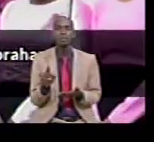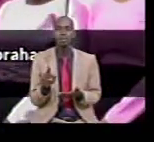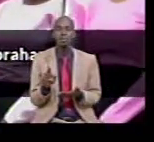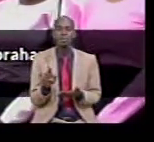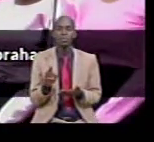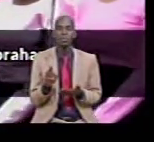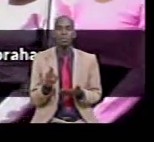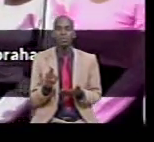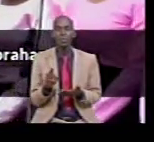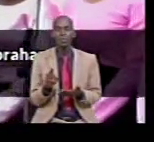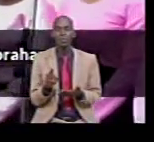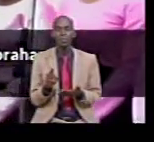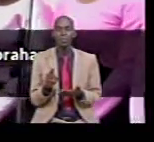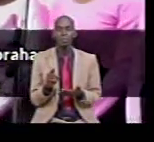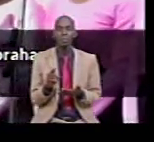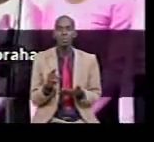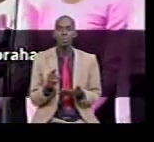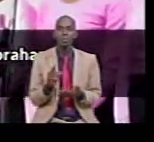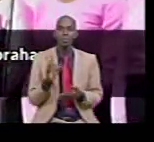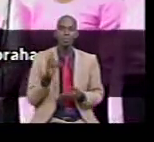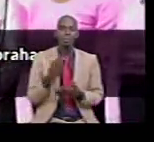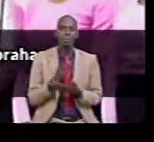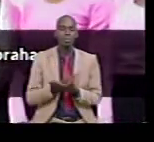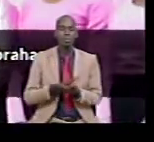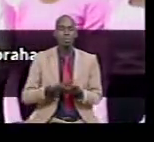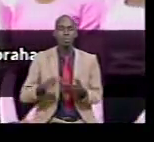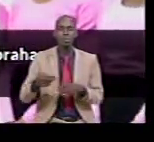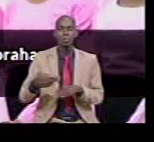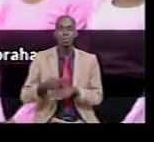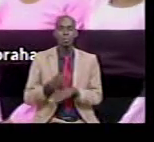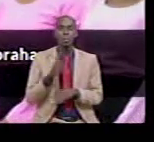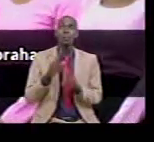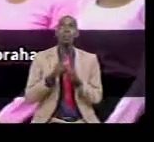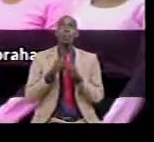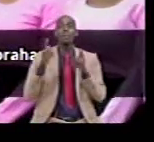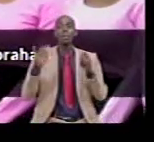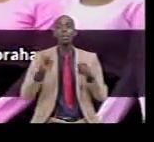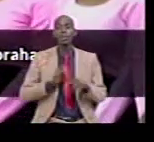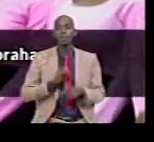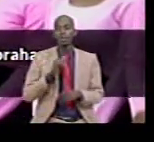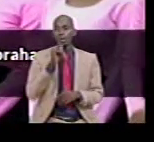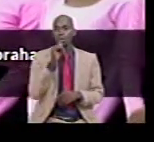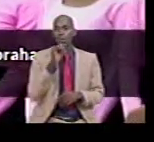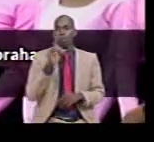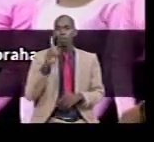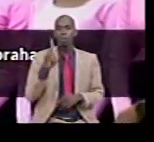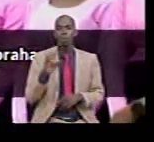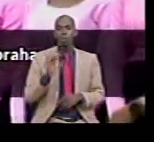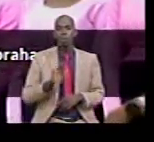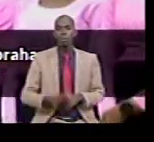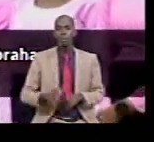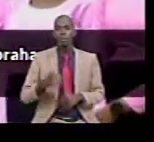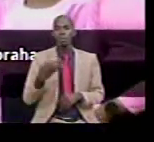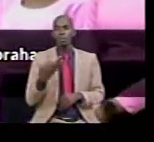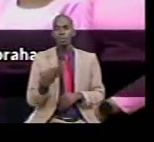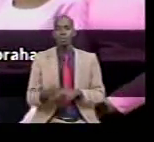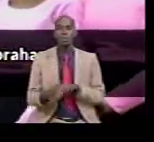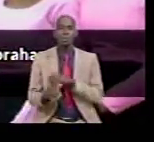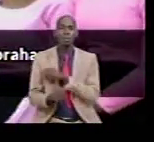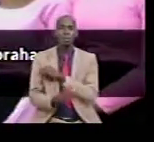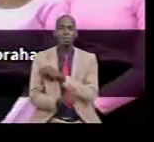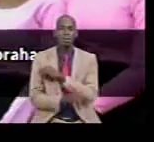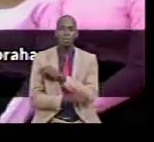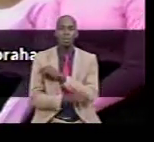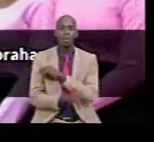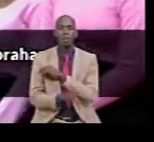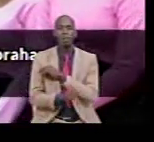pay. One holy lamb, one great I am, one seed of